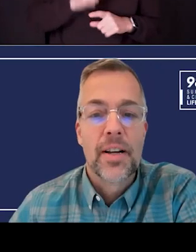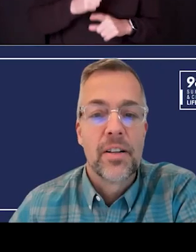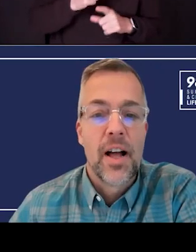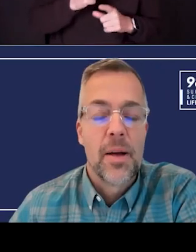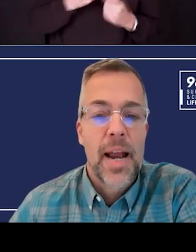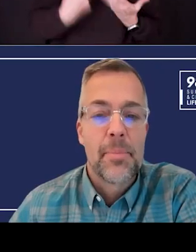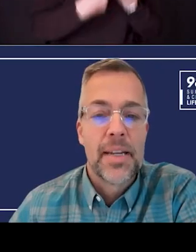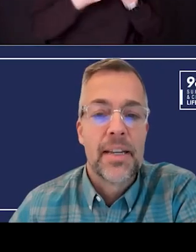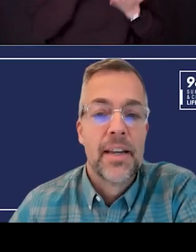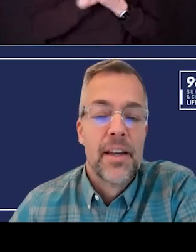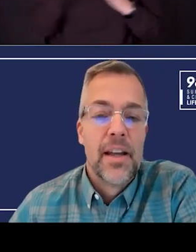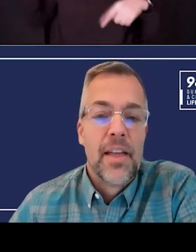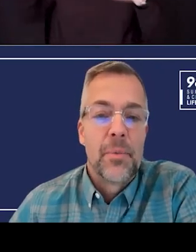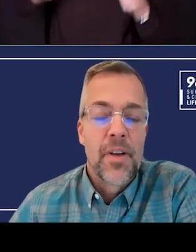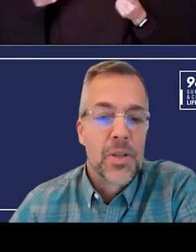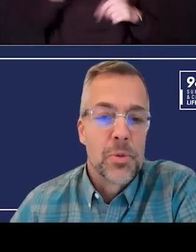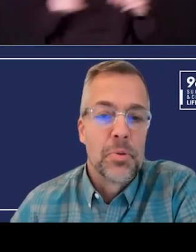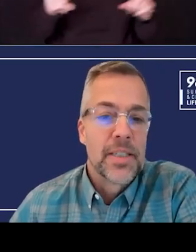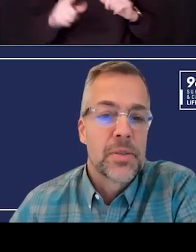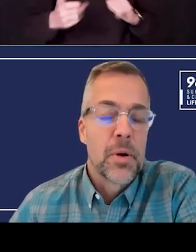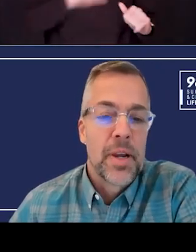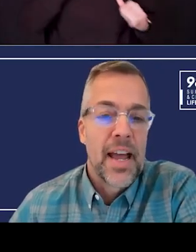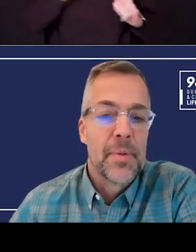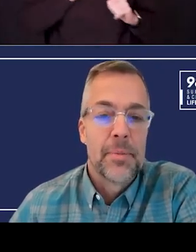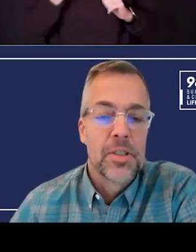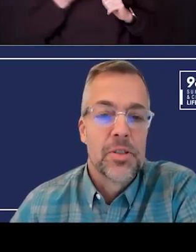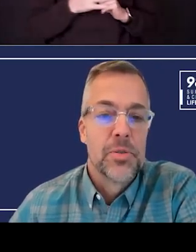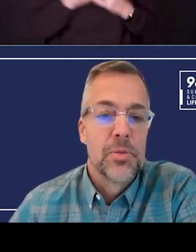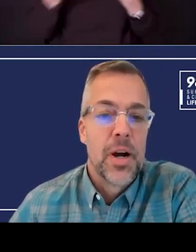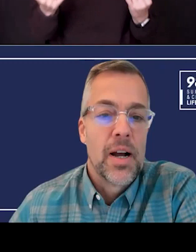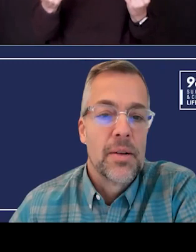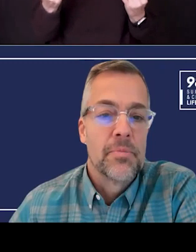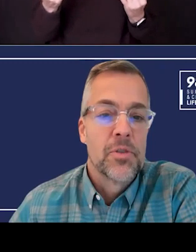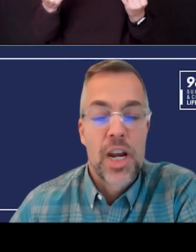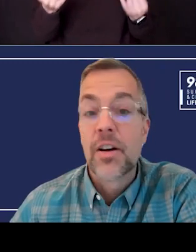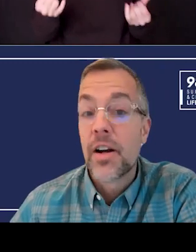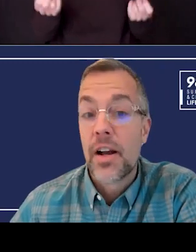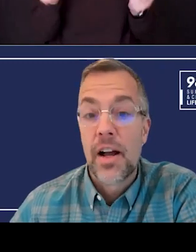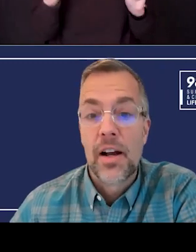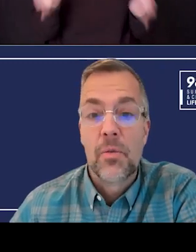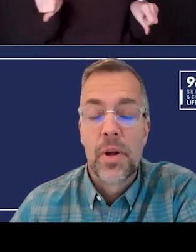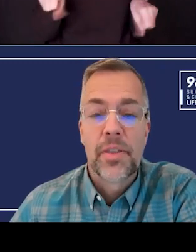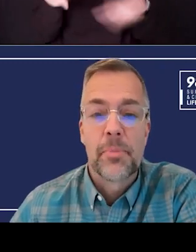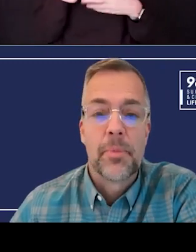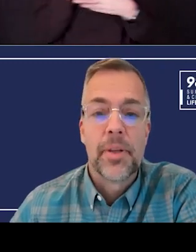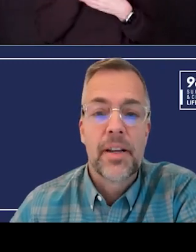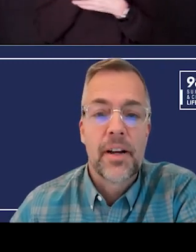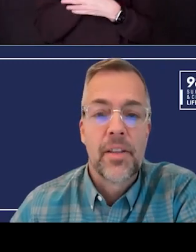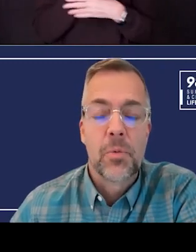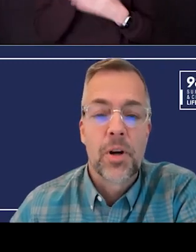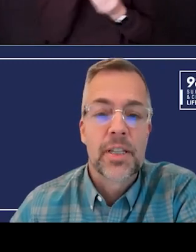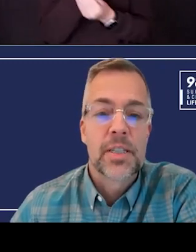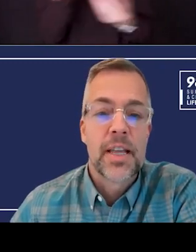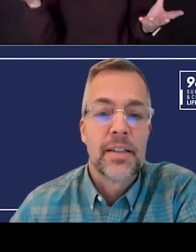a while, but happy that we've gotten to a place where we have been able to share with the public